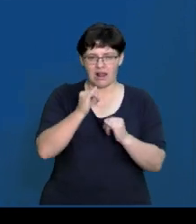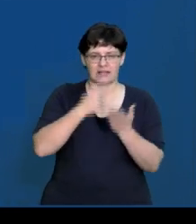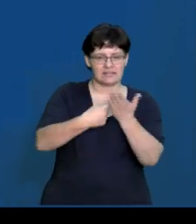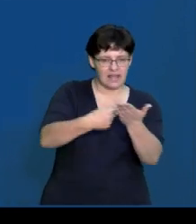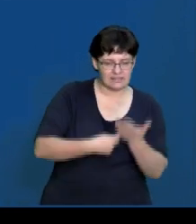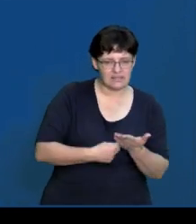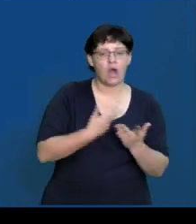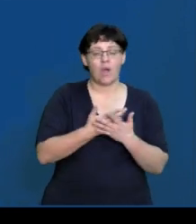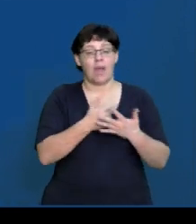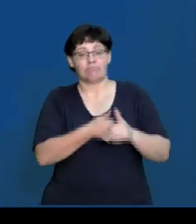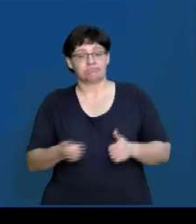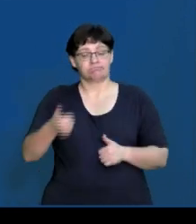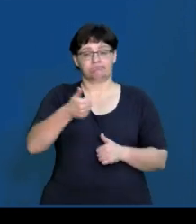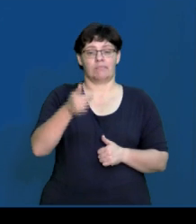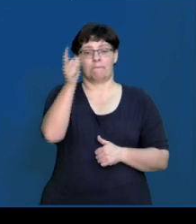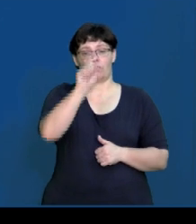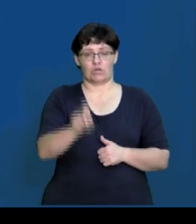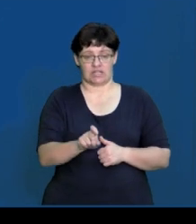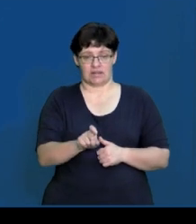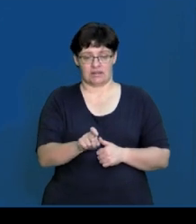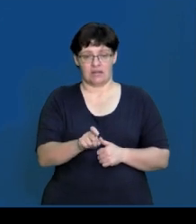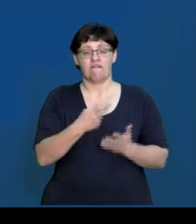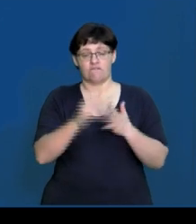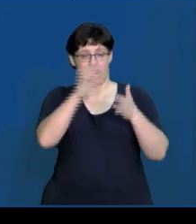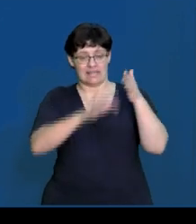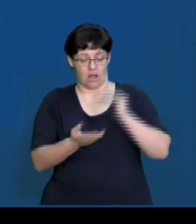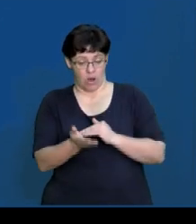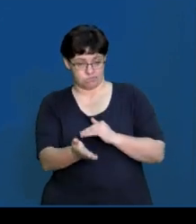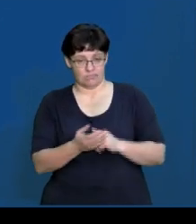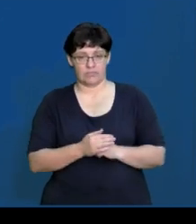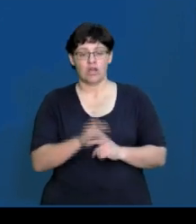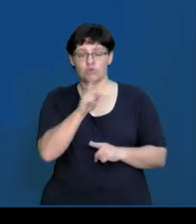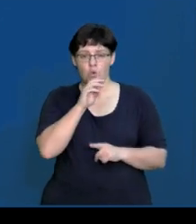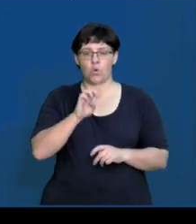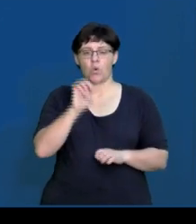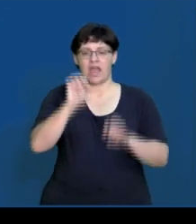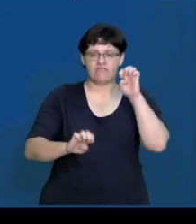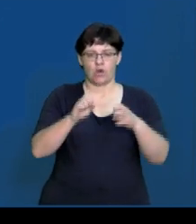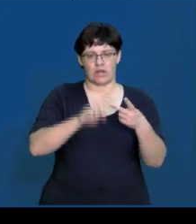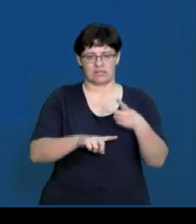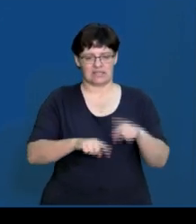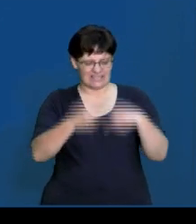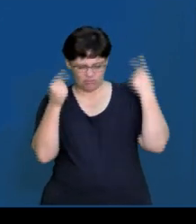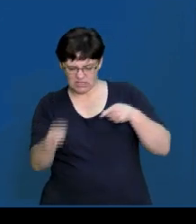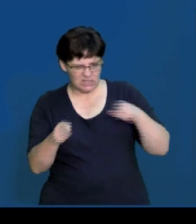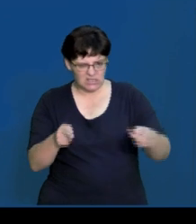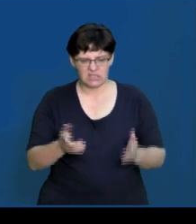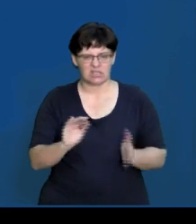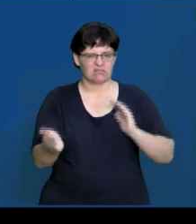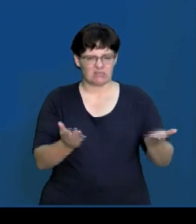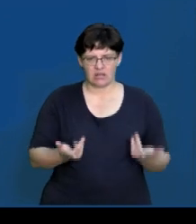discuss. This is where the main part of your question for the essay is. You evaluate, you distinguish,